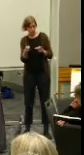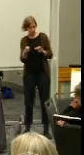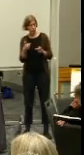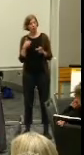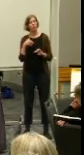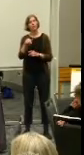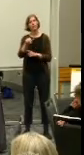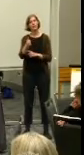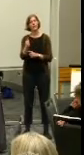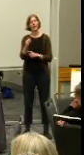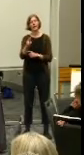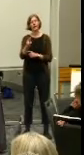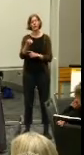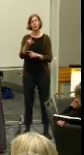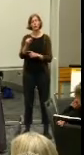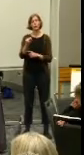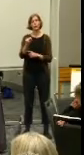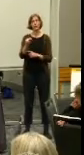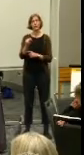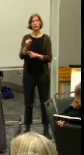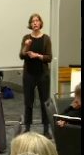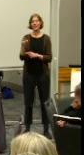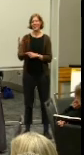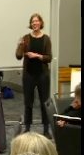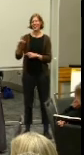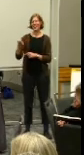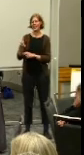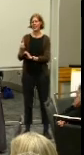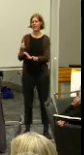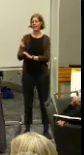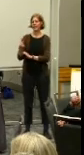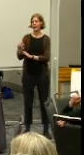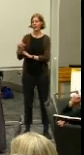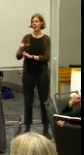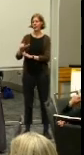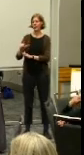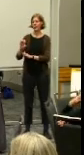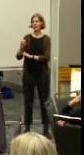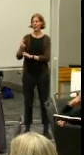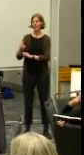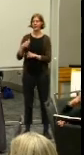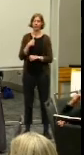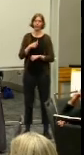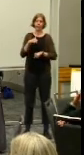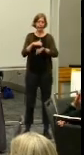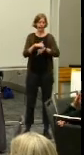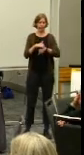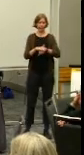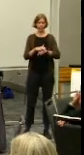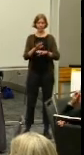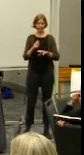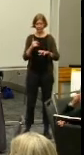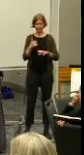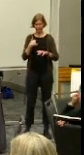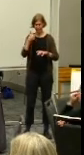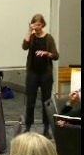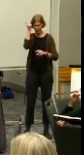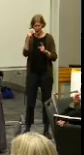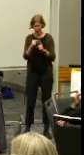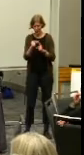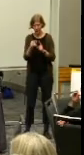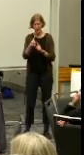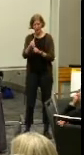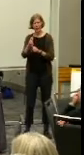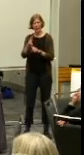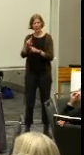divided into 18 duplexes. I'm terrible. In English, I forget the vernacular over here. Duplex, is that the right word? Sorry, thank